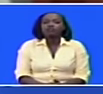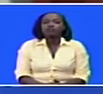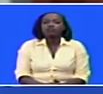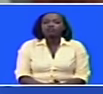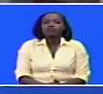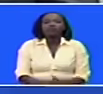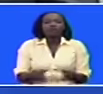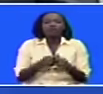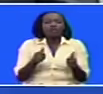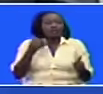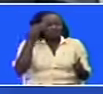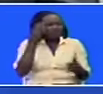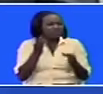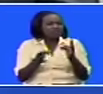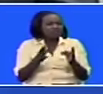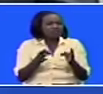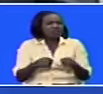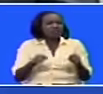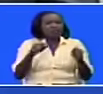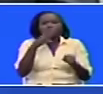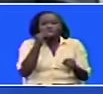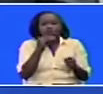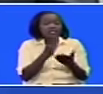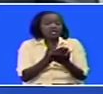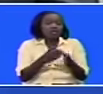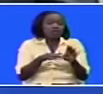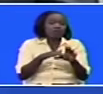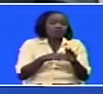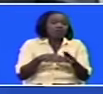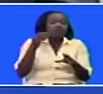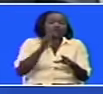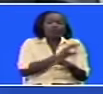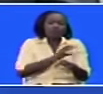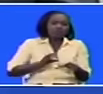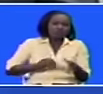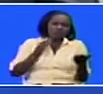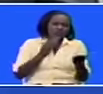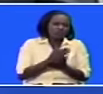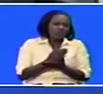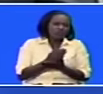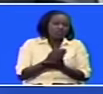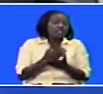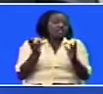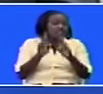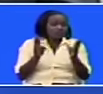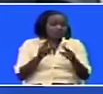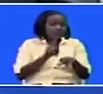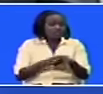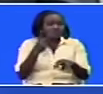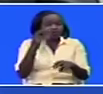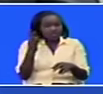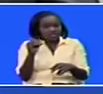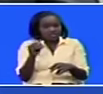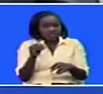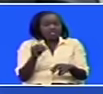All right, Patrick, I don't know whether you've been able to speak to some members of that particular committee. Have they confirmed that they will be ready by 2:30 when the